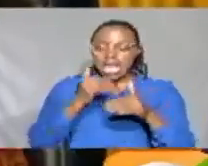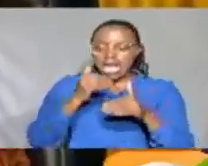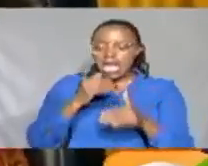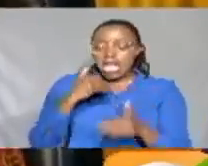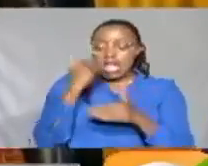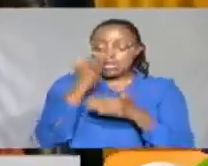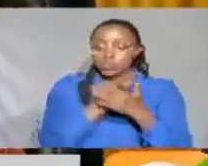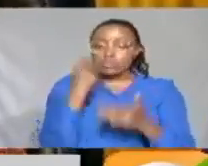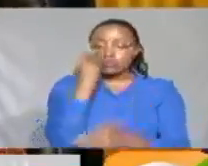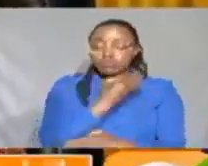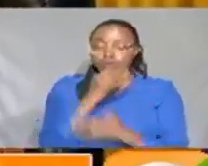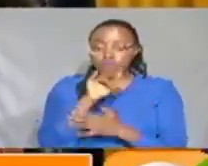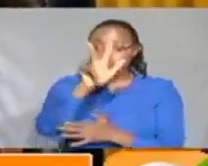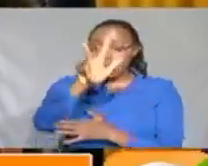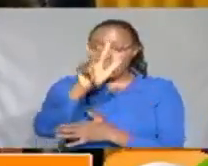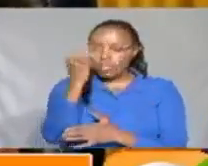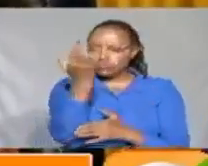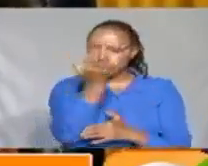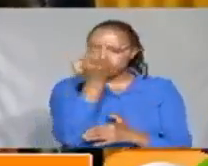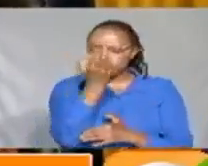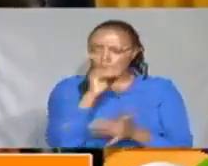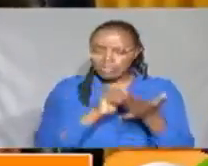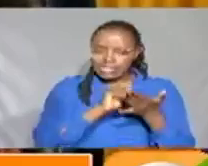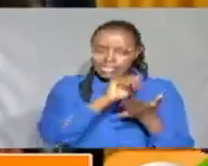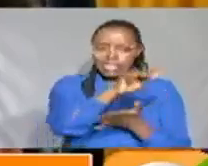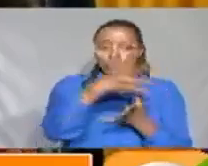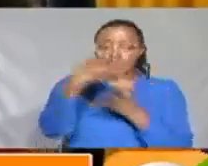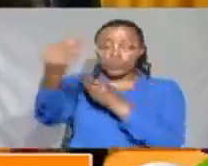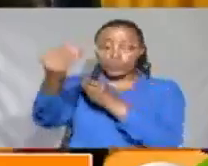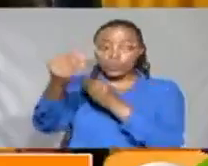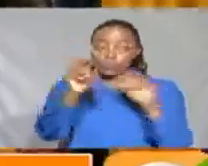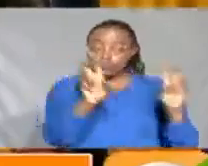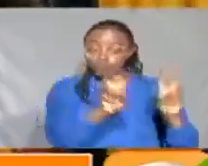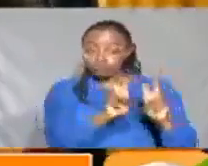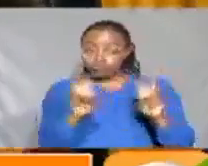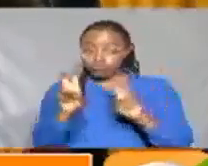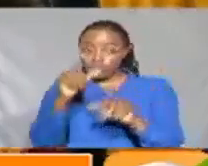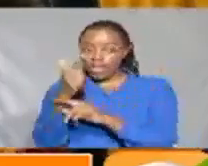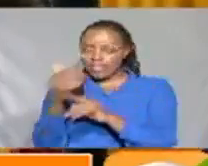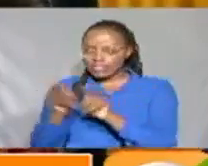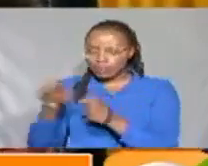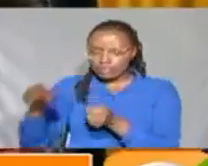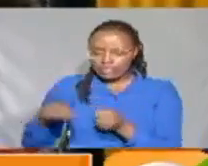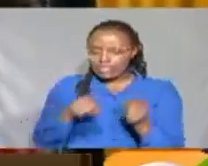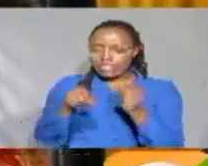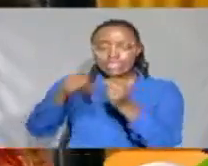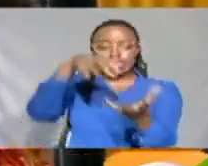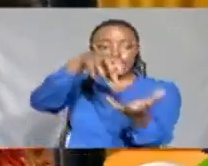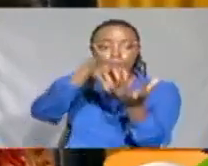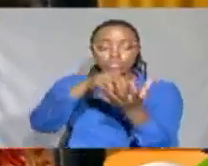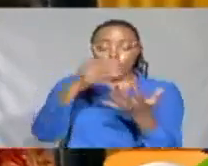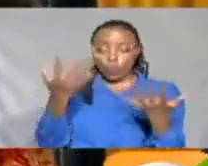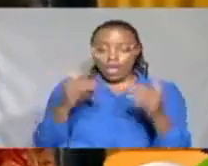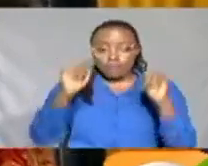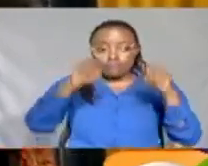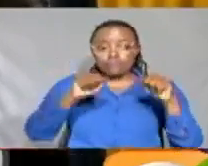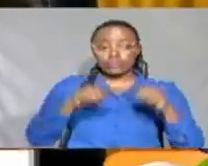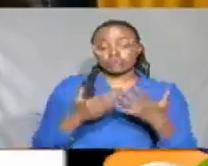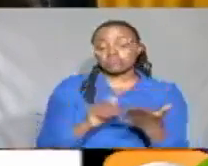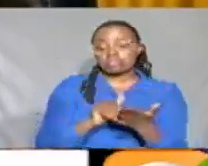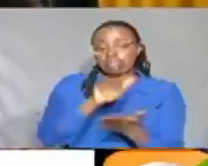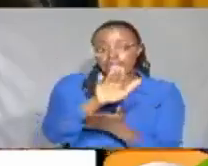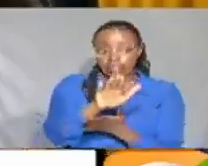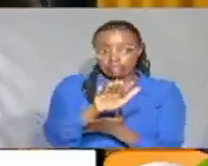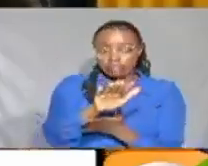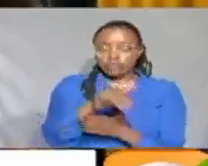that aircraft will be in place. We shall look at the other very strategic position where we are going to place it. We